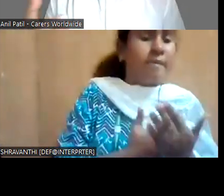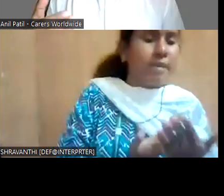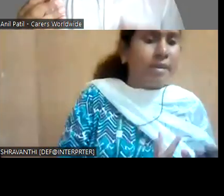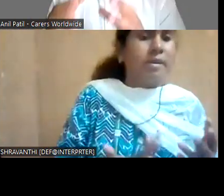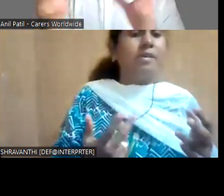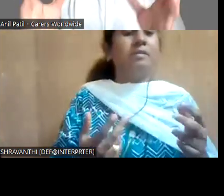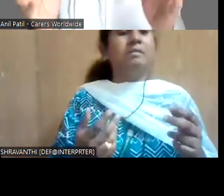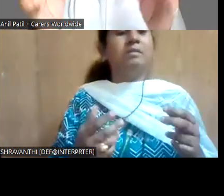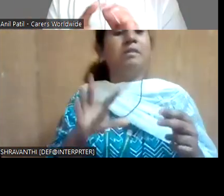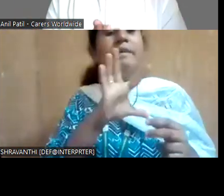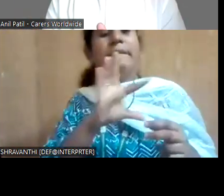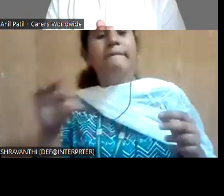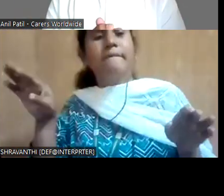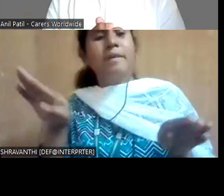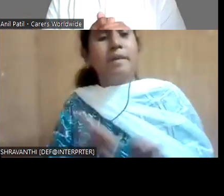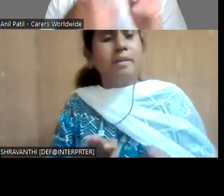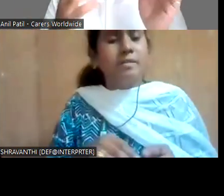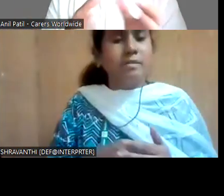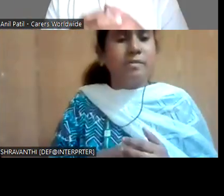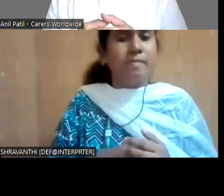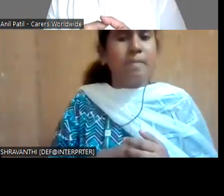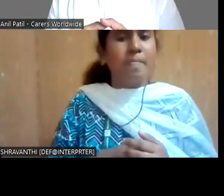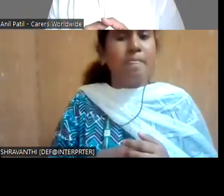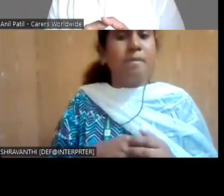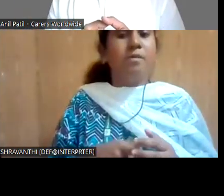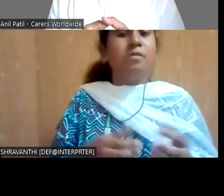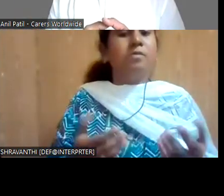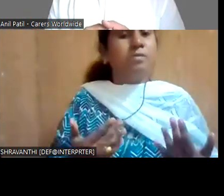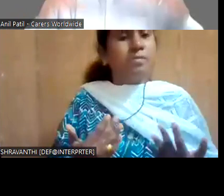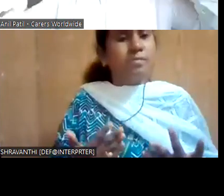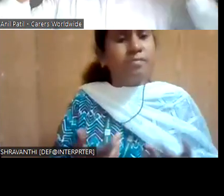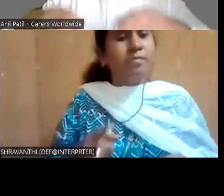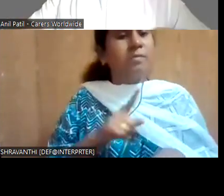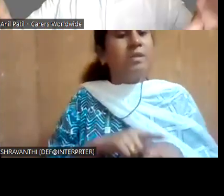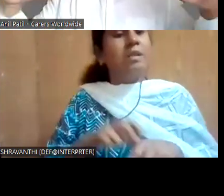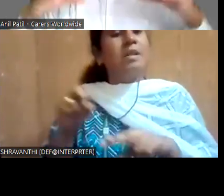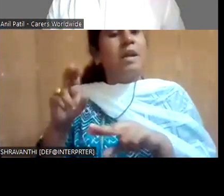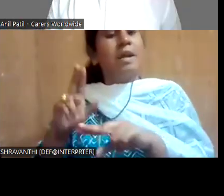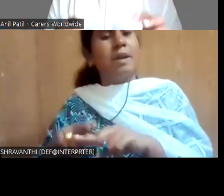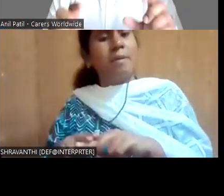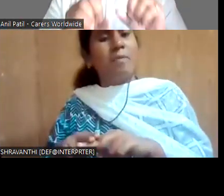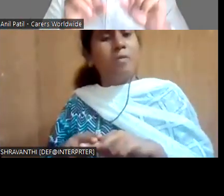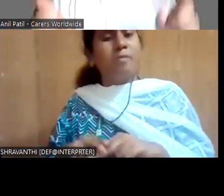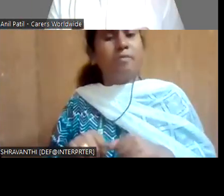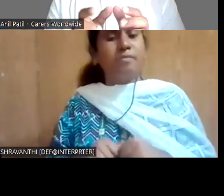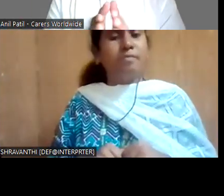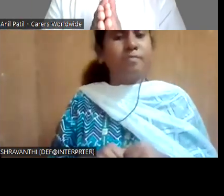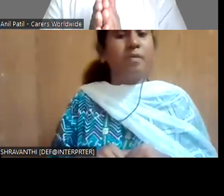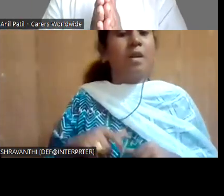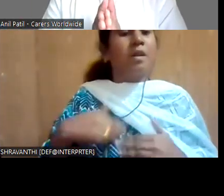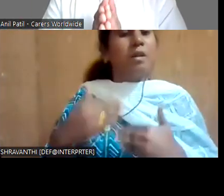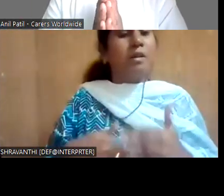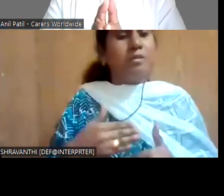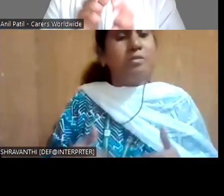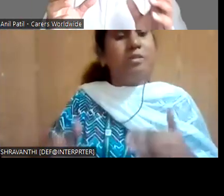for carers, absolutely, there is no opportunity for them to take time off. And their battery is continuously draining. For that,